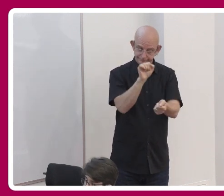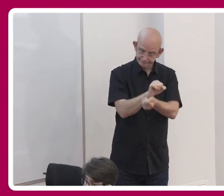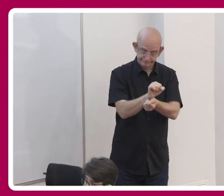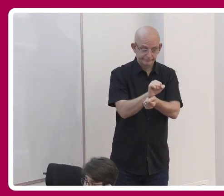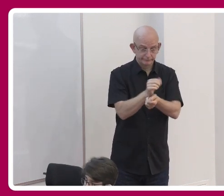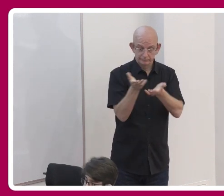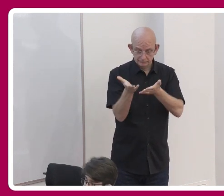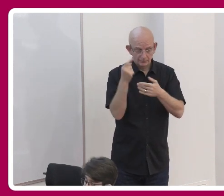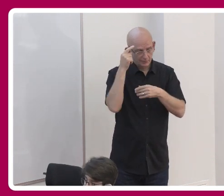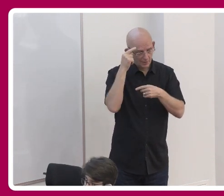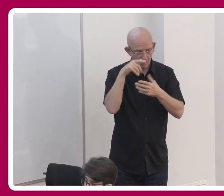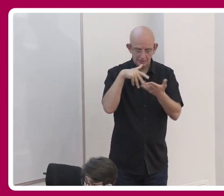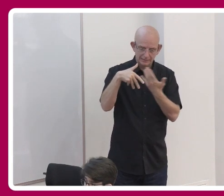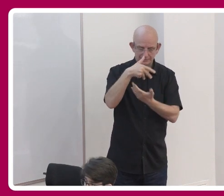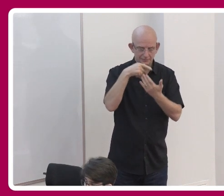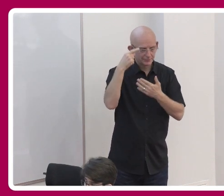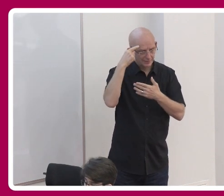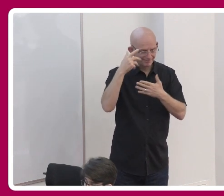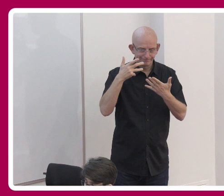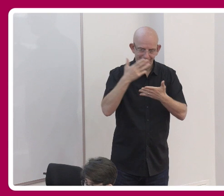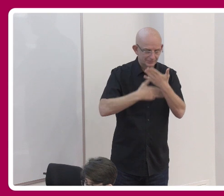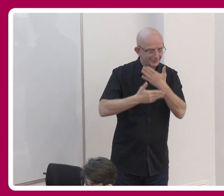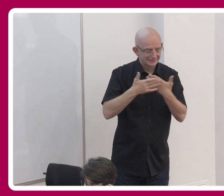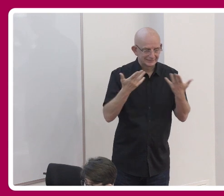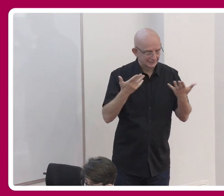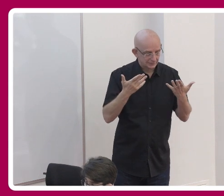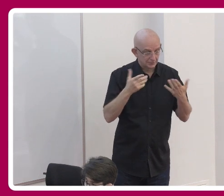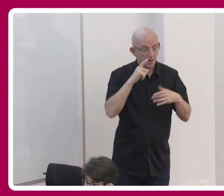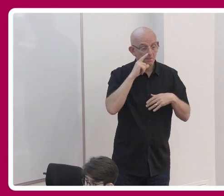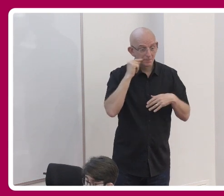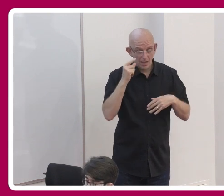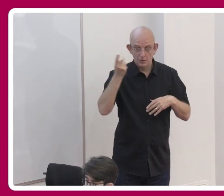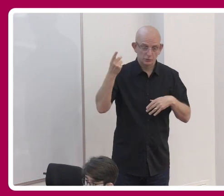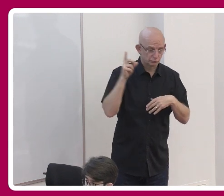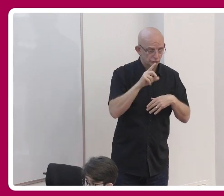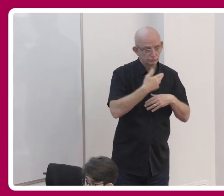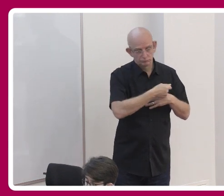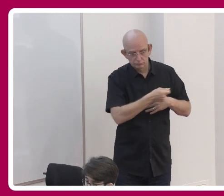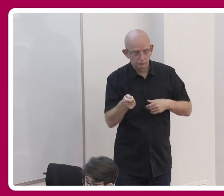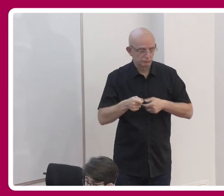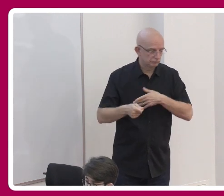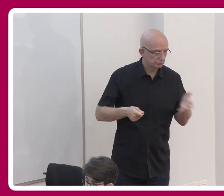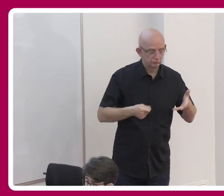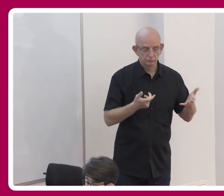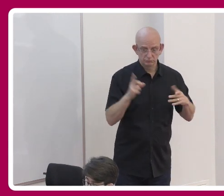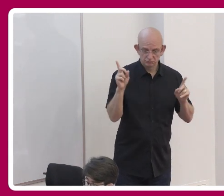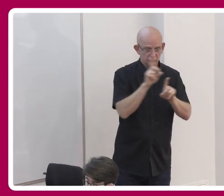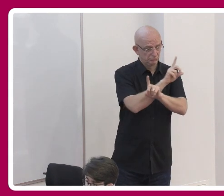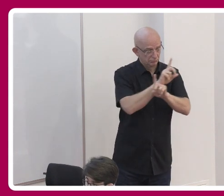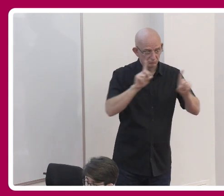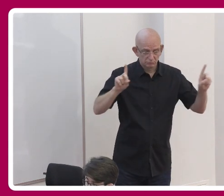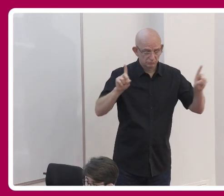exit women's wards or sections at will, including at night. There were cases of staff giving